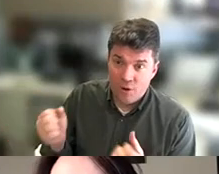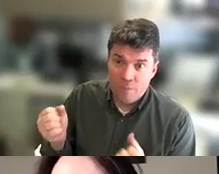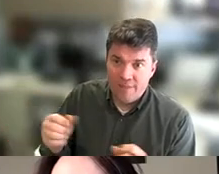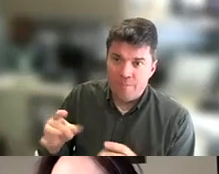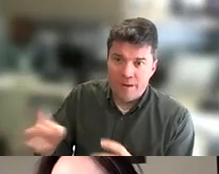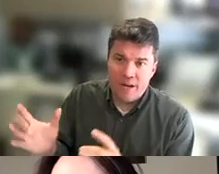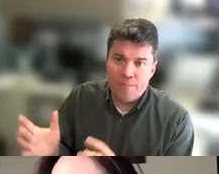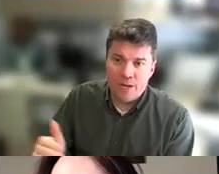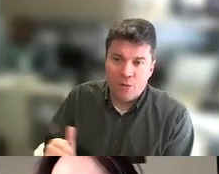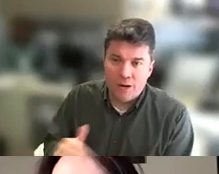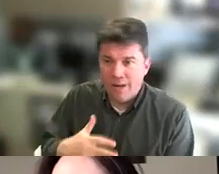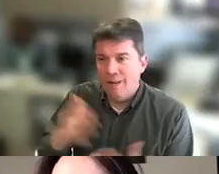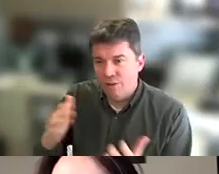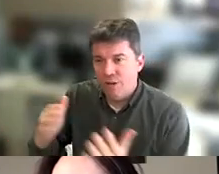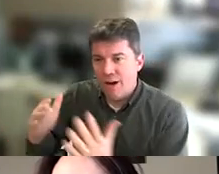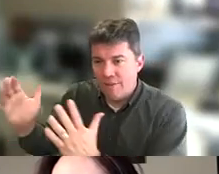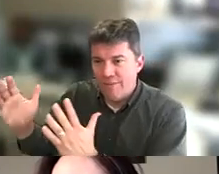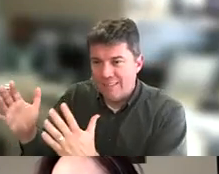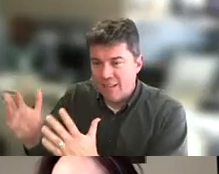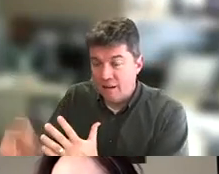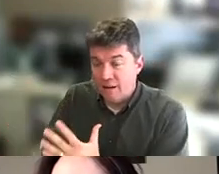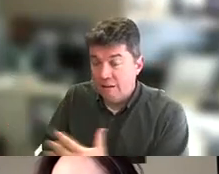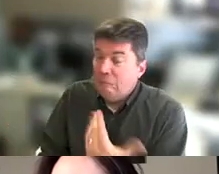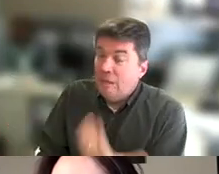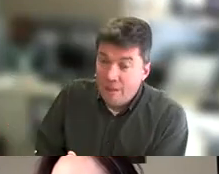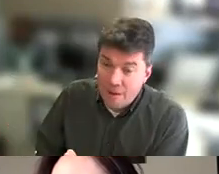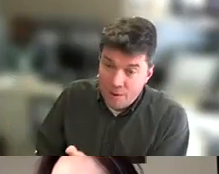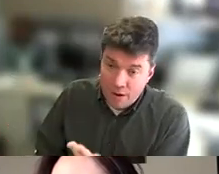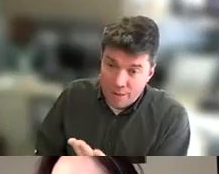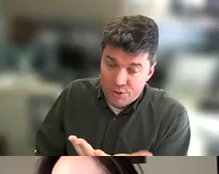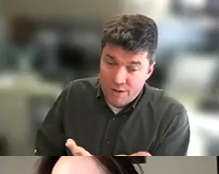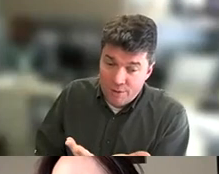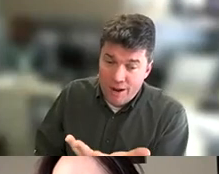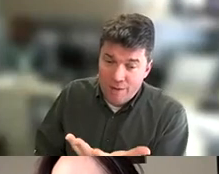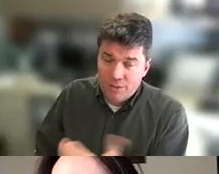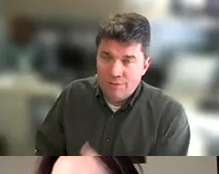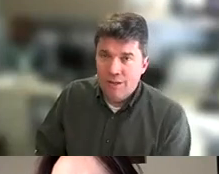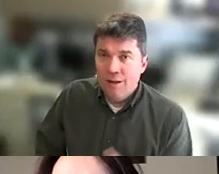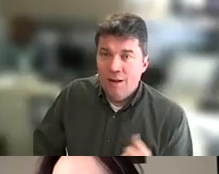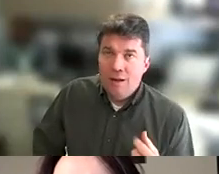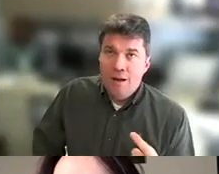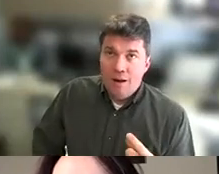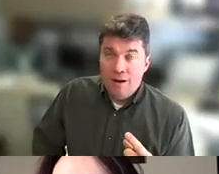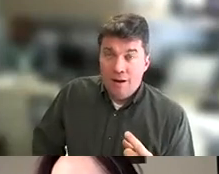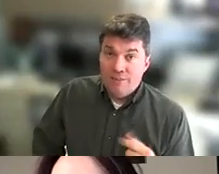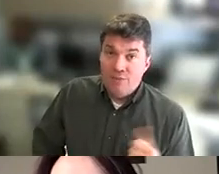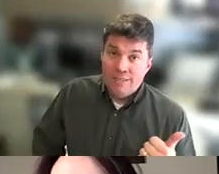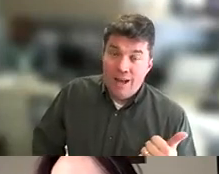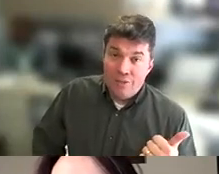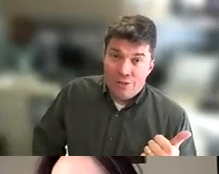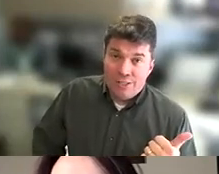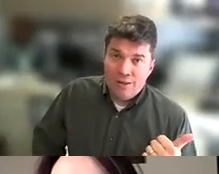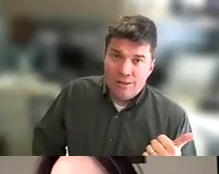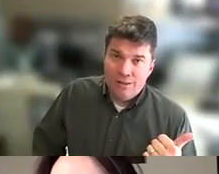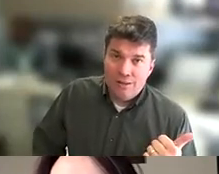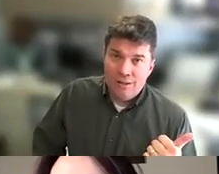quite successful, and many of them picked it up pretty quickly, and so they're kind of advancing along. That may be one option that would be helpful. As far